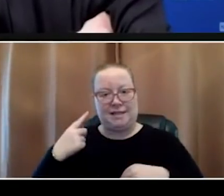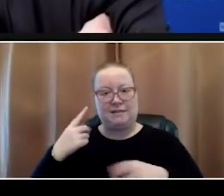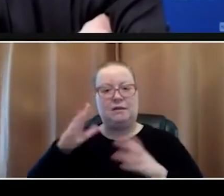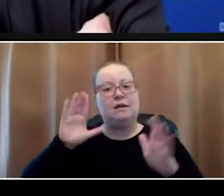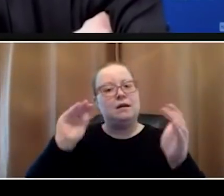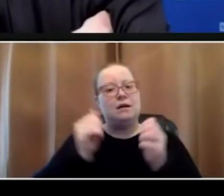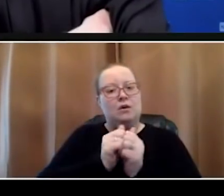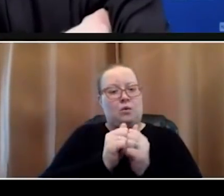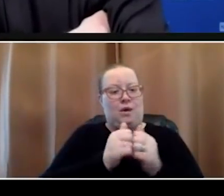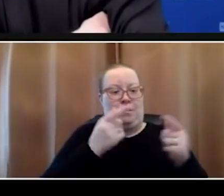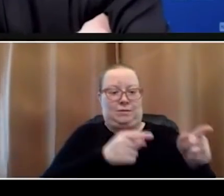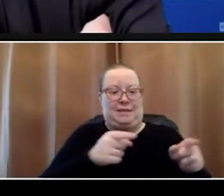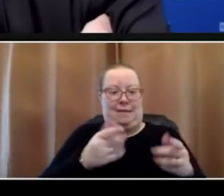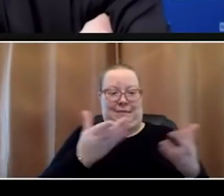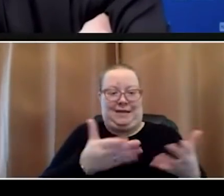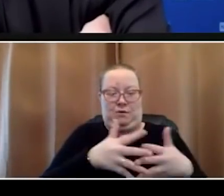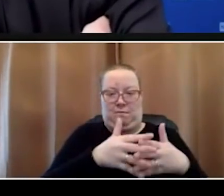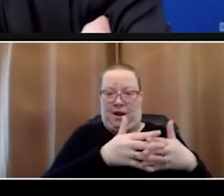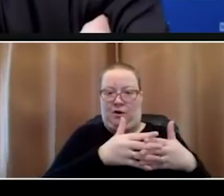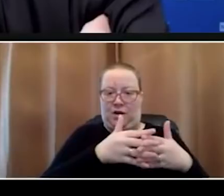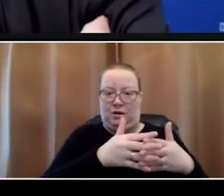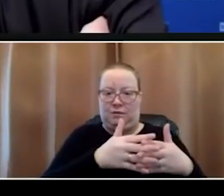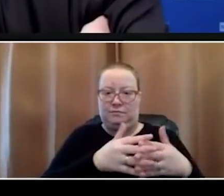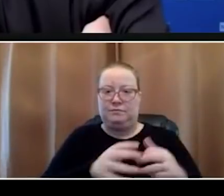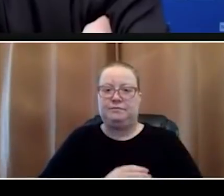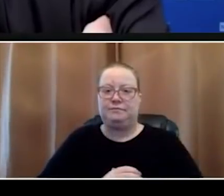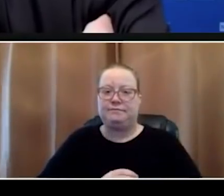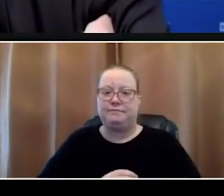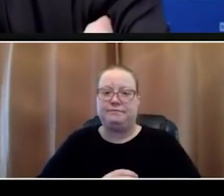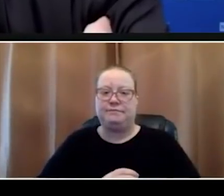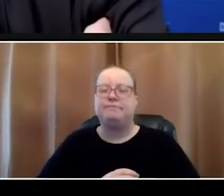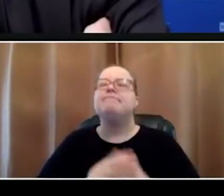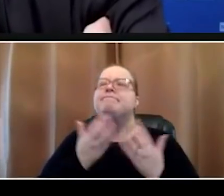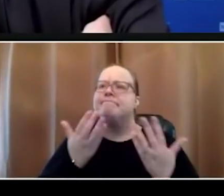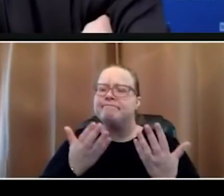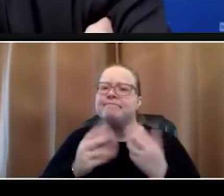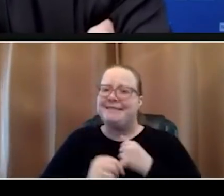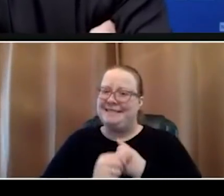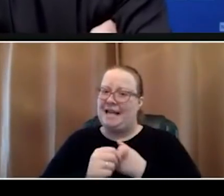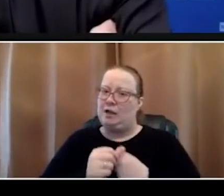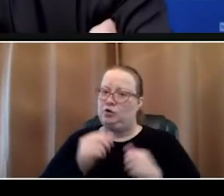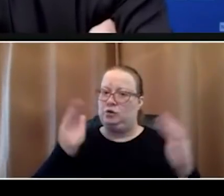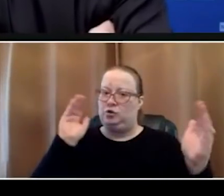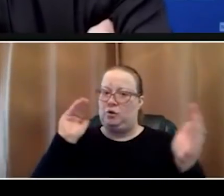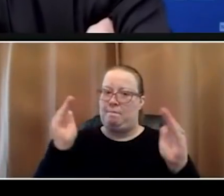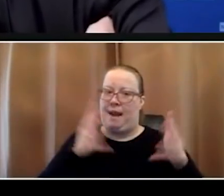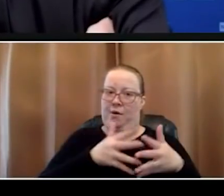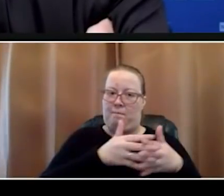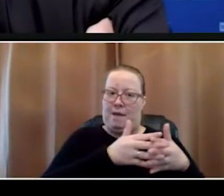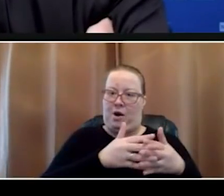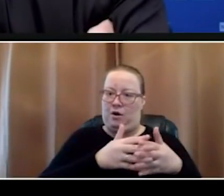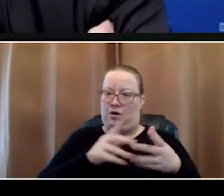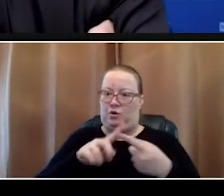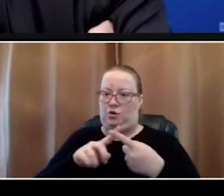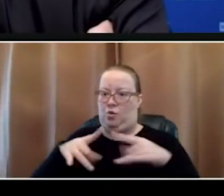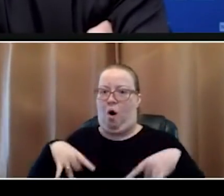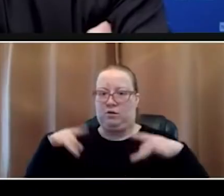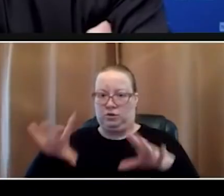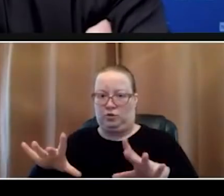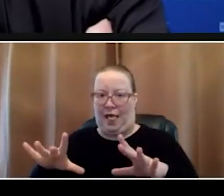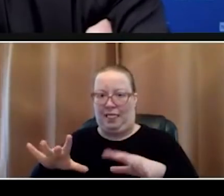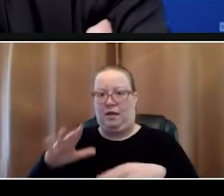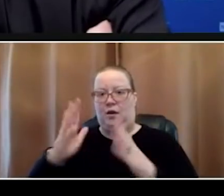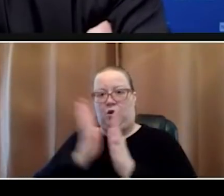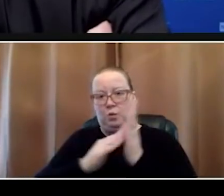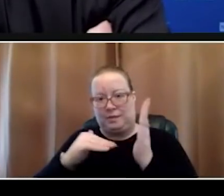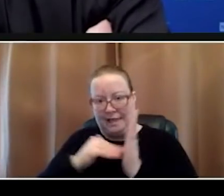in this country? So, Maurine, it gets dangerous when you compare us to Australia and New Zealand